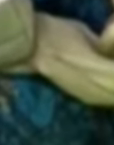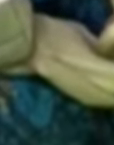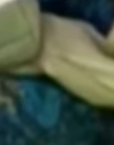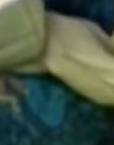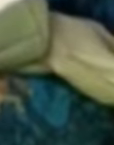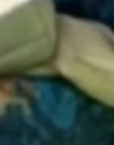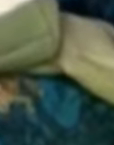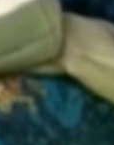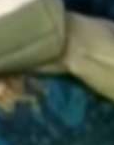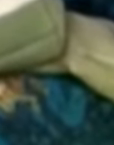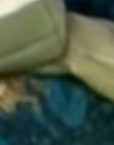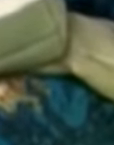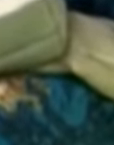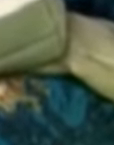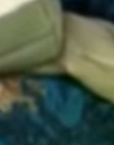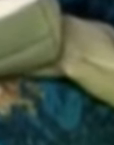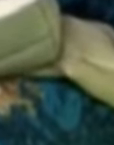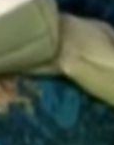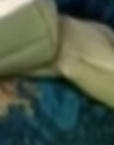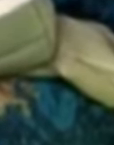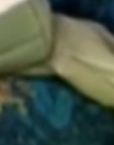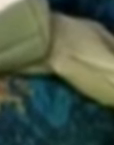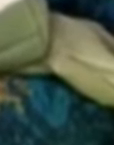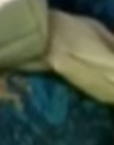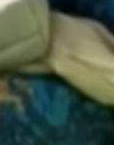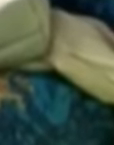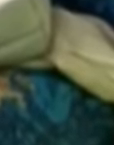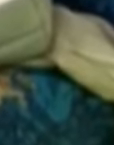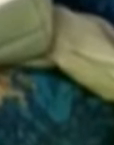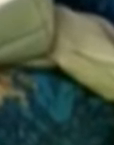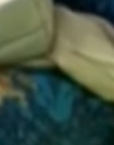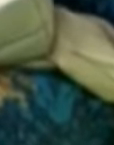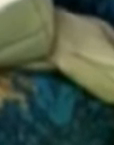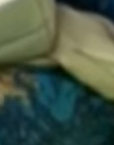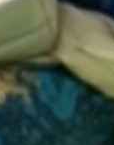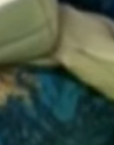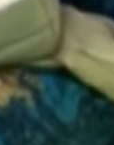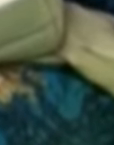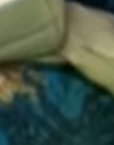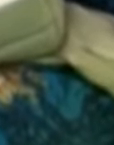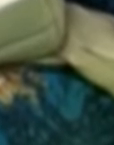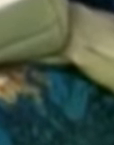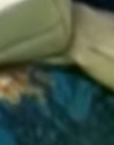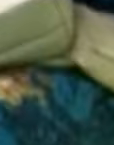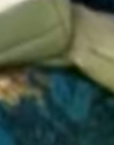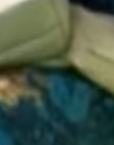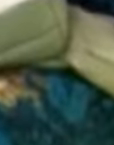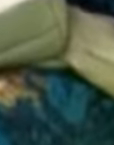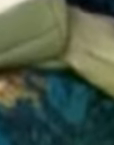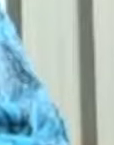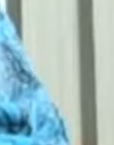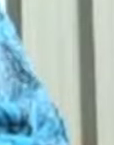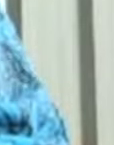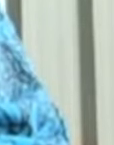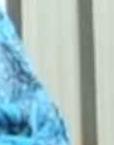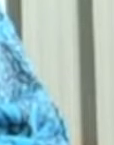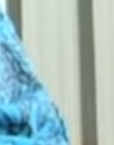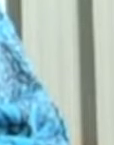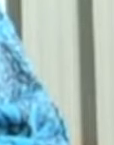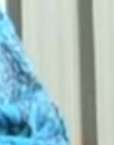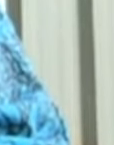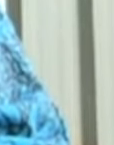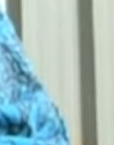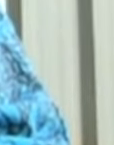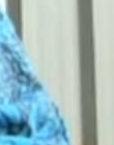will not be solved. So I would encourage them, if they belong to any congregation, to go share